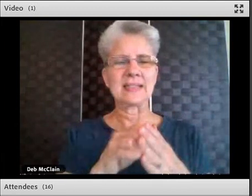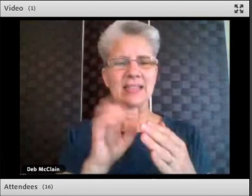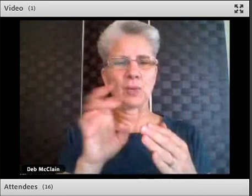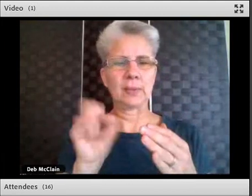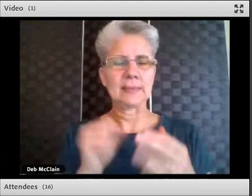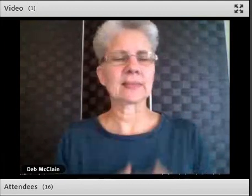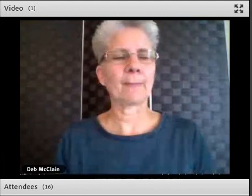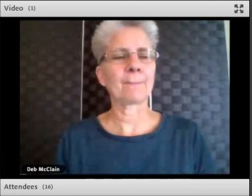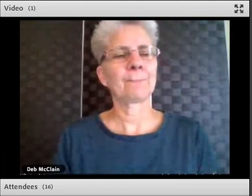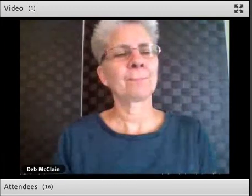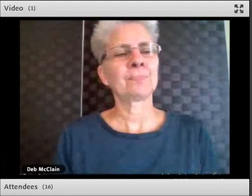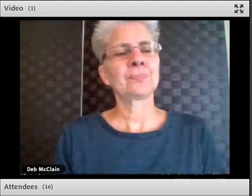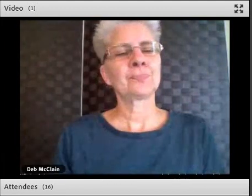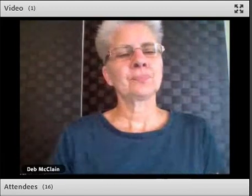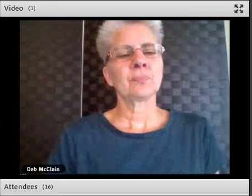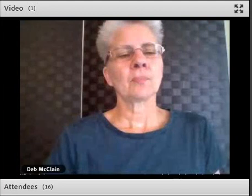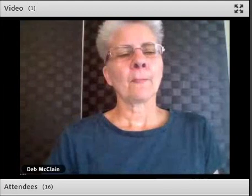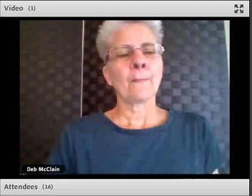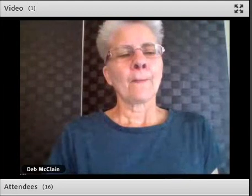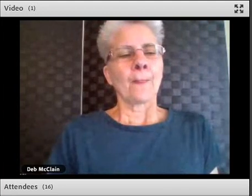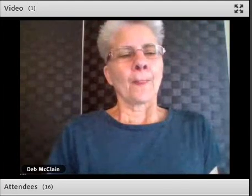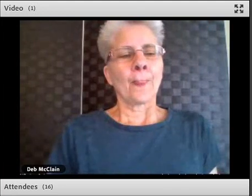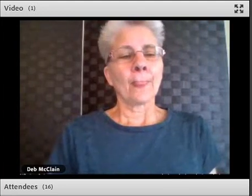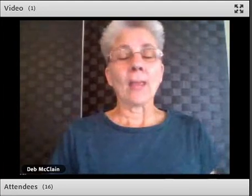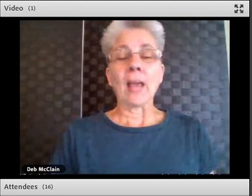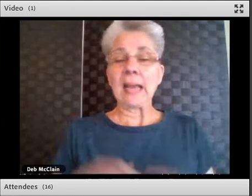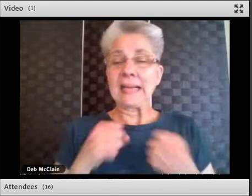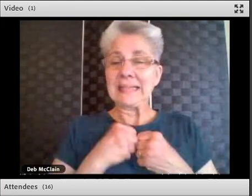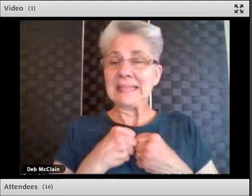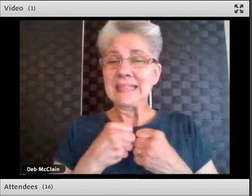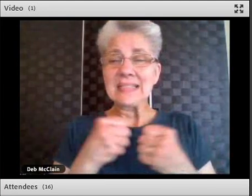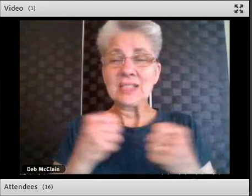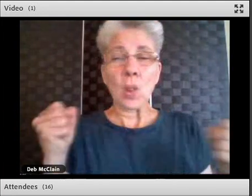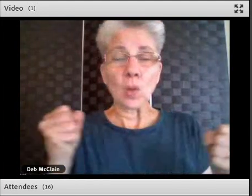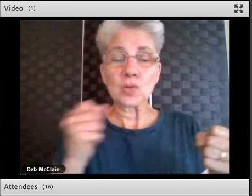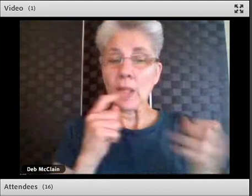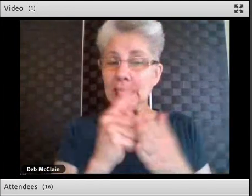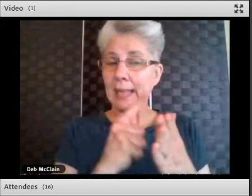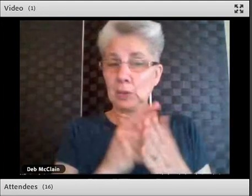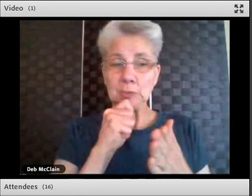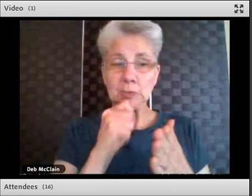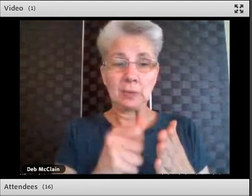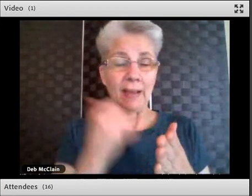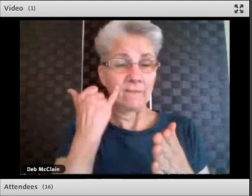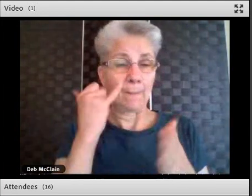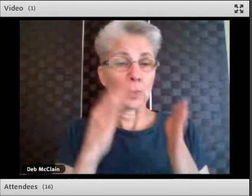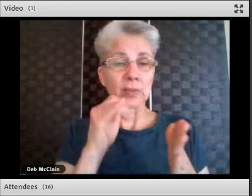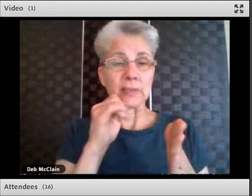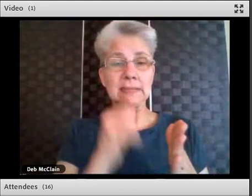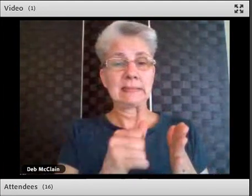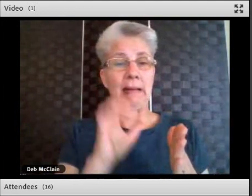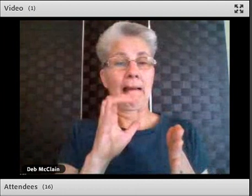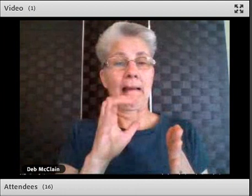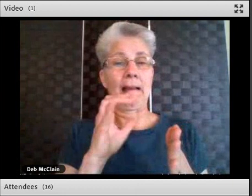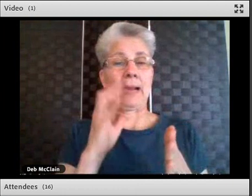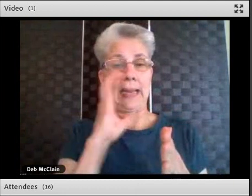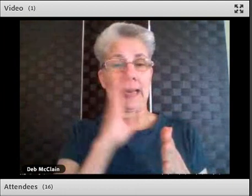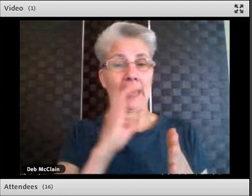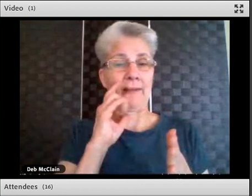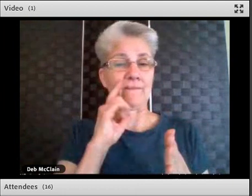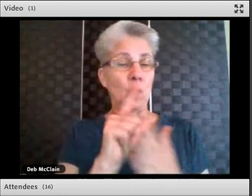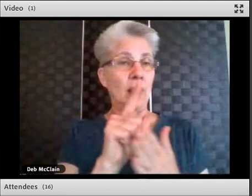series. But disclosure is not a legal requirement if a person does not seek legal accommodation. So if